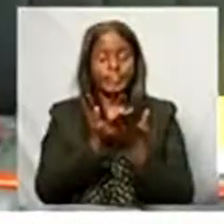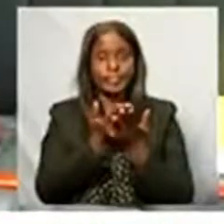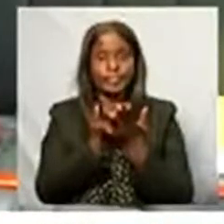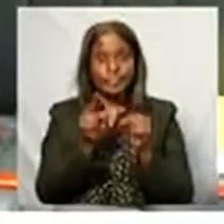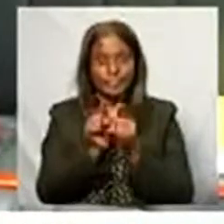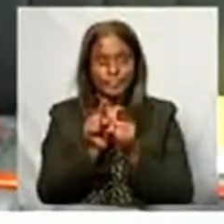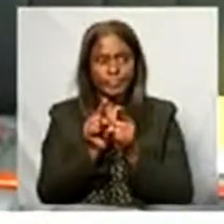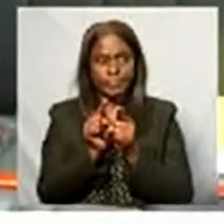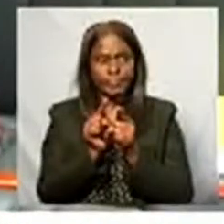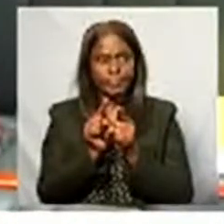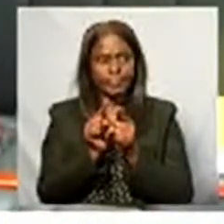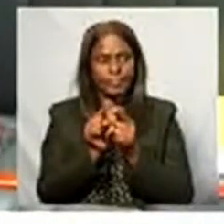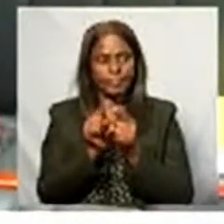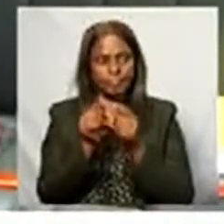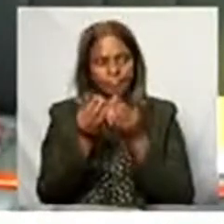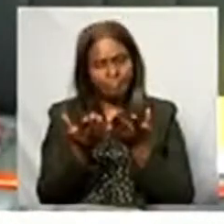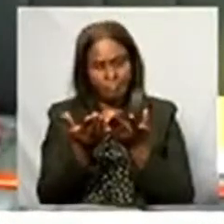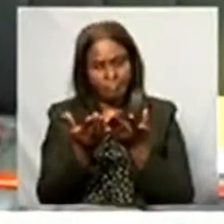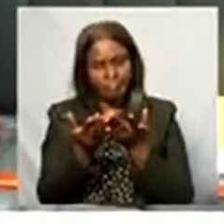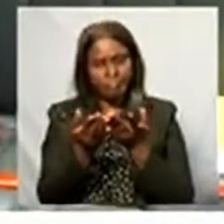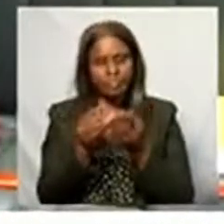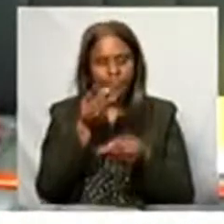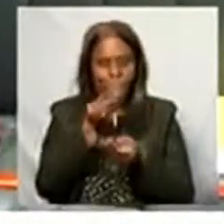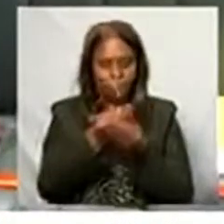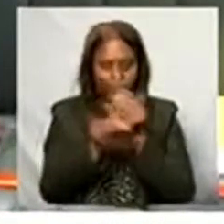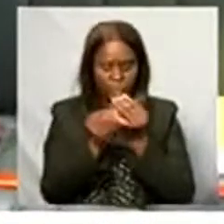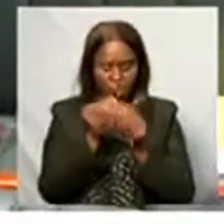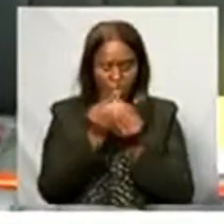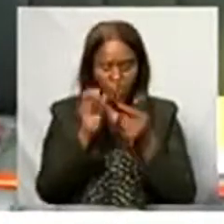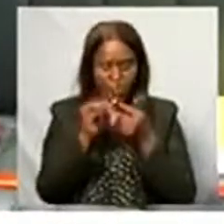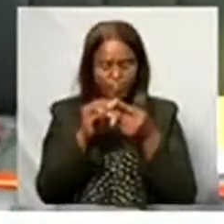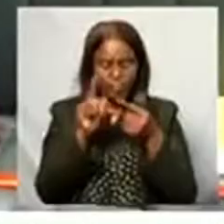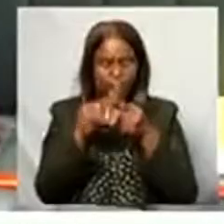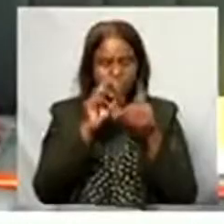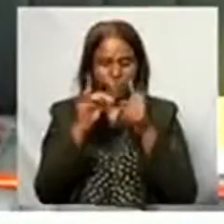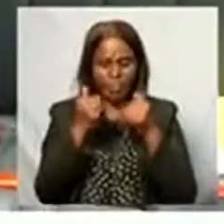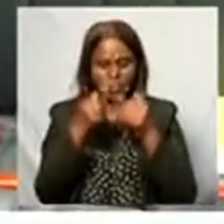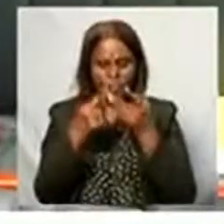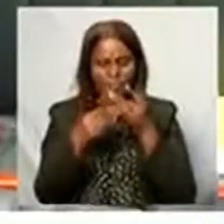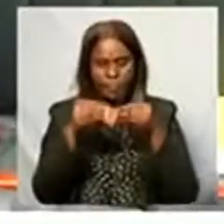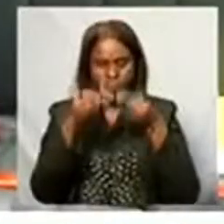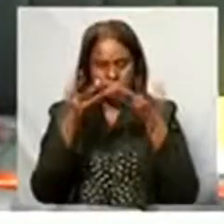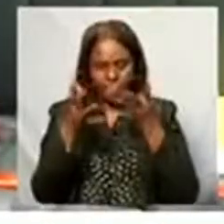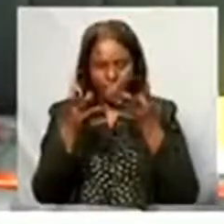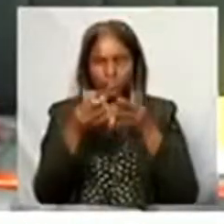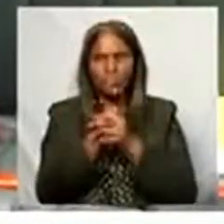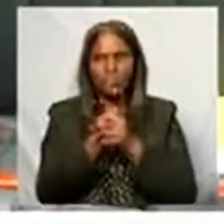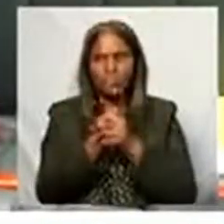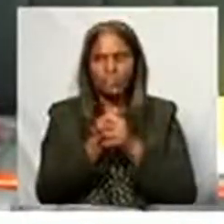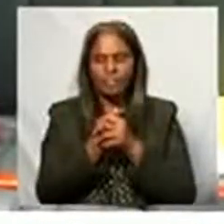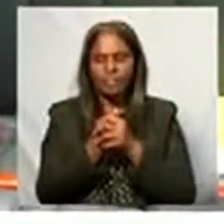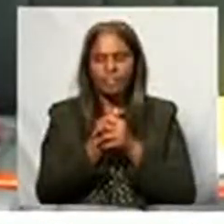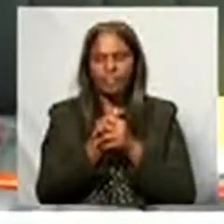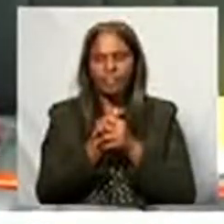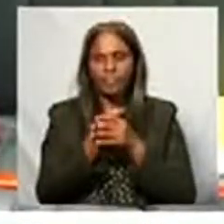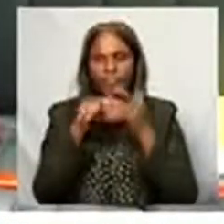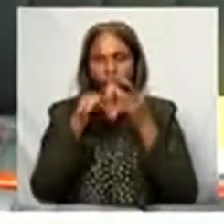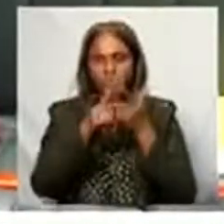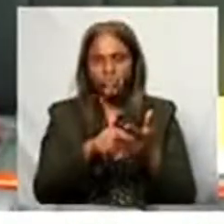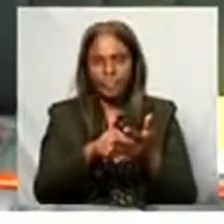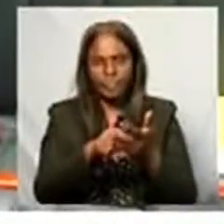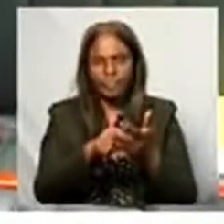and salient amongst the contributions that the debaters have given is pointing